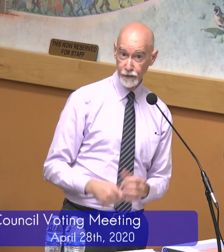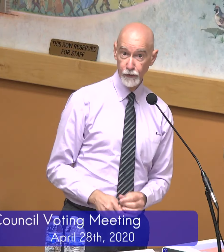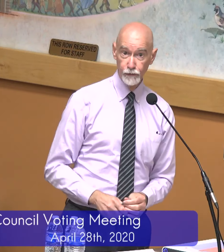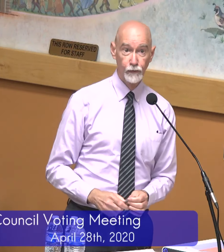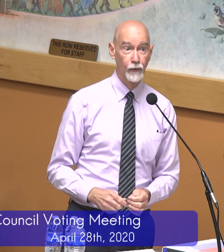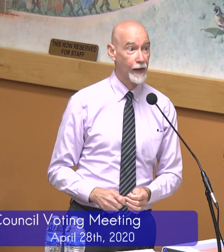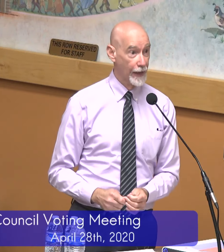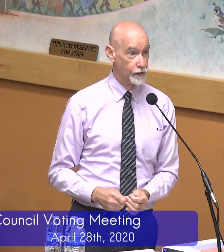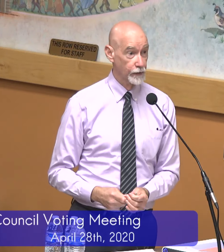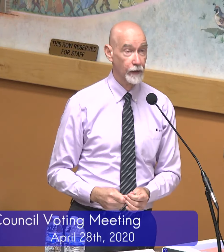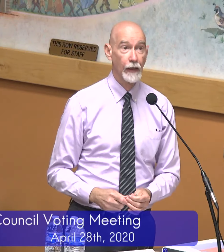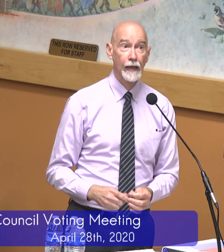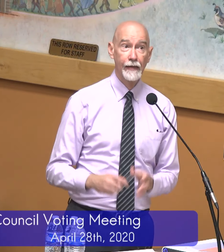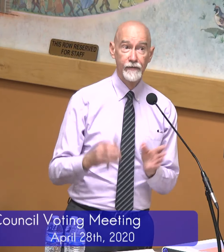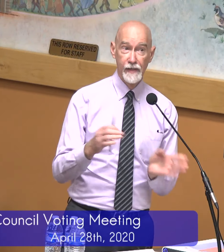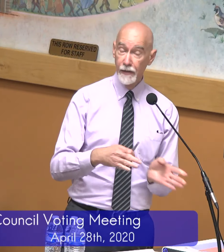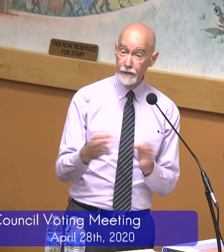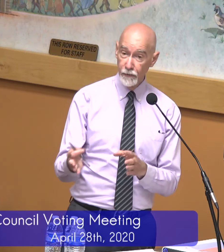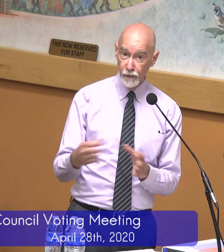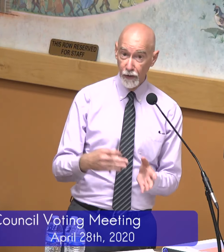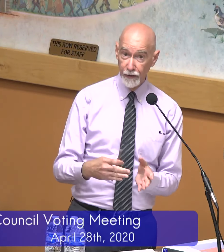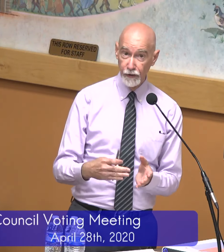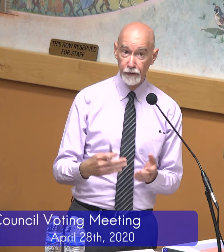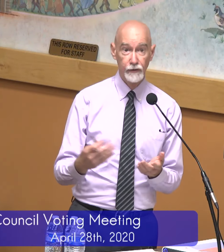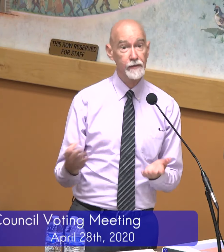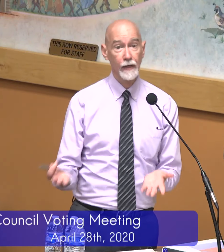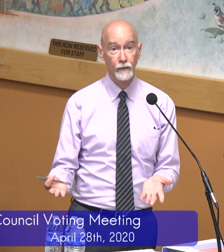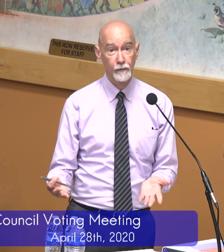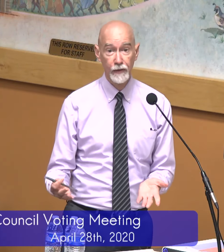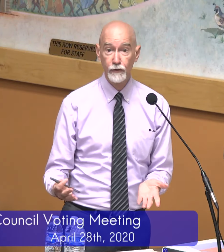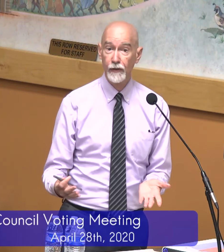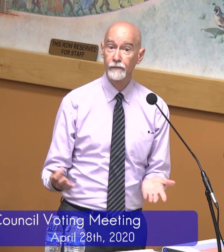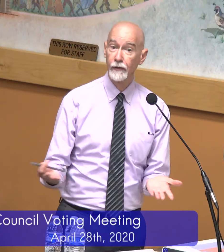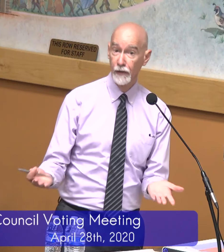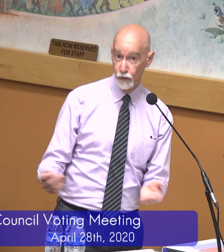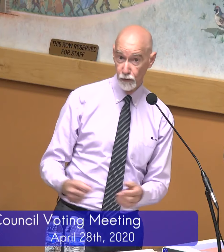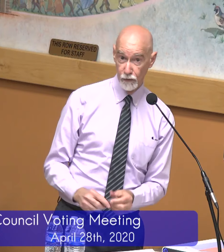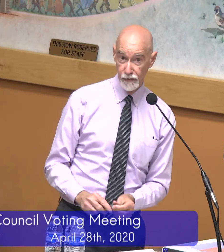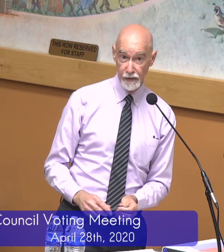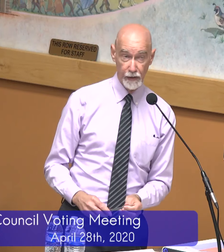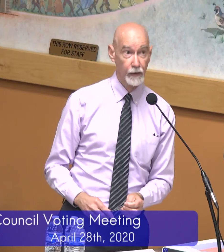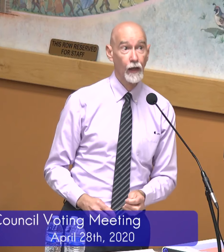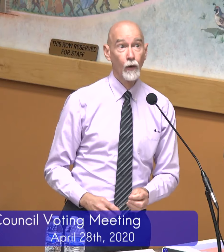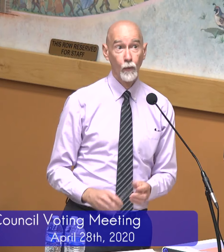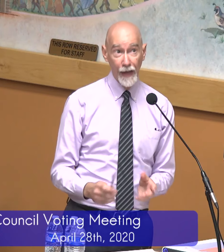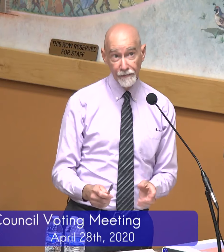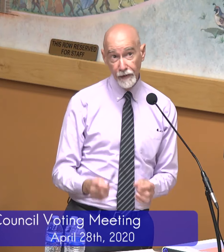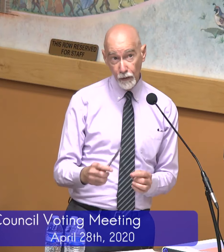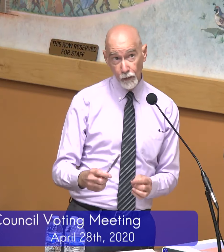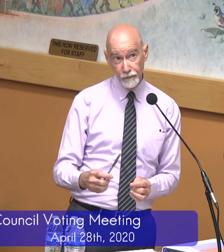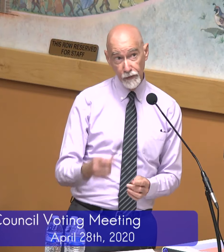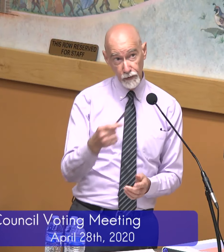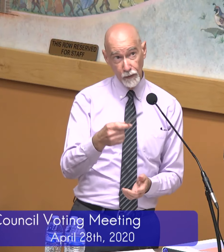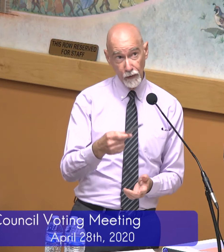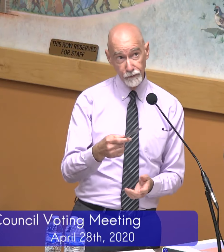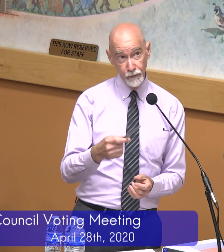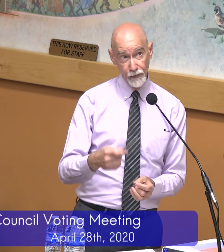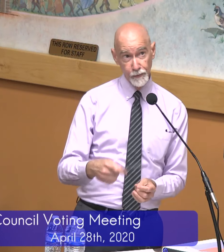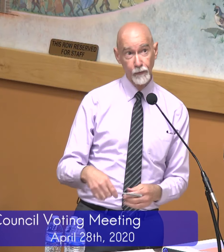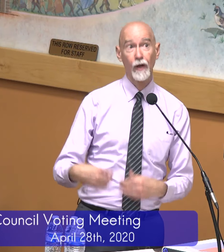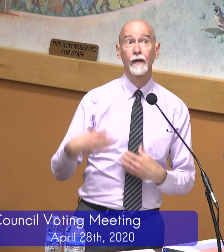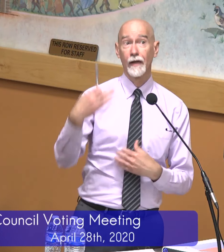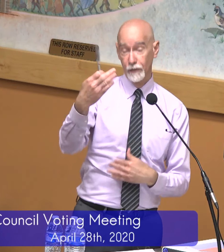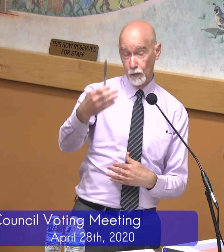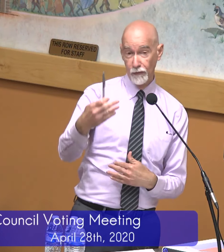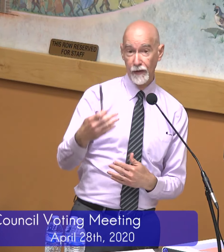come back to you for an action. If it's an interior lot change, it's handled administratively and you don't see it. We have another one of those going on for